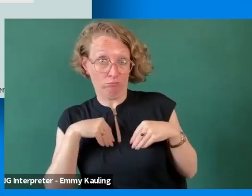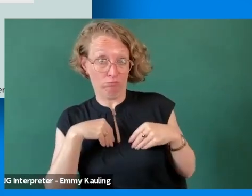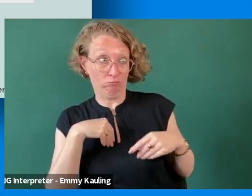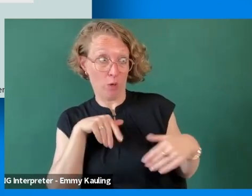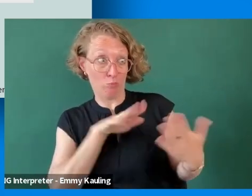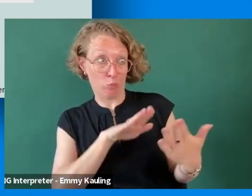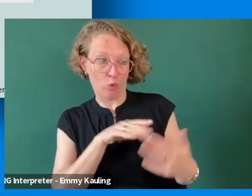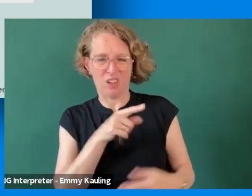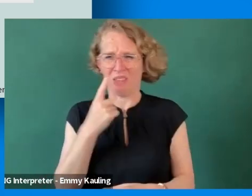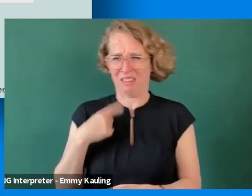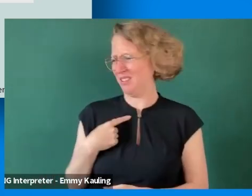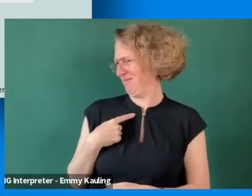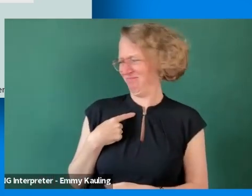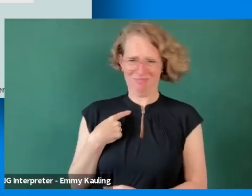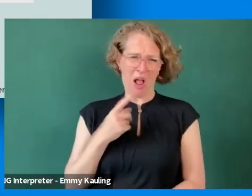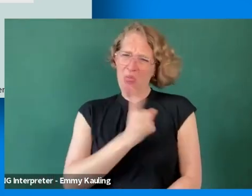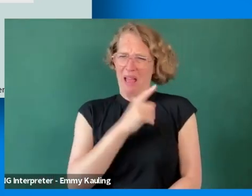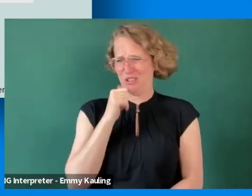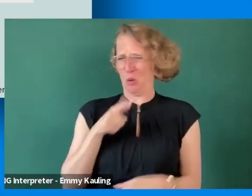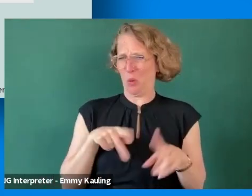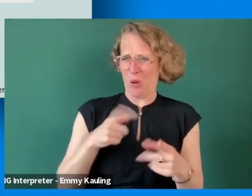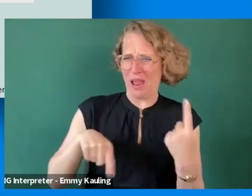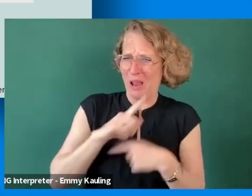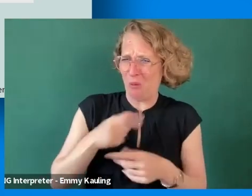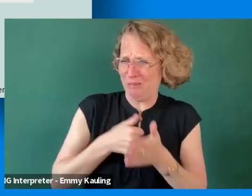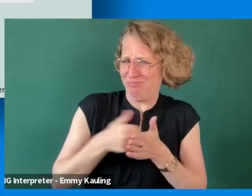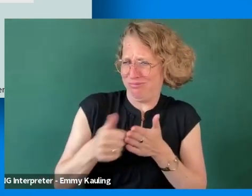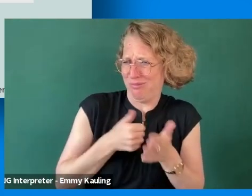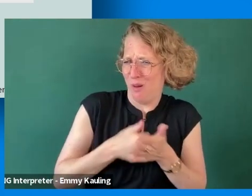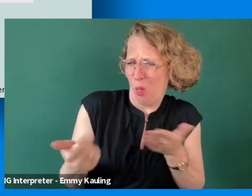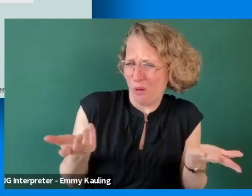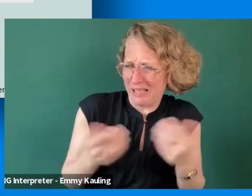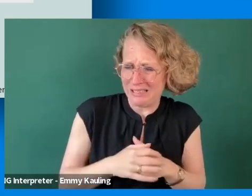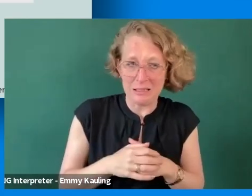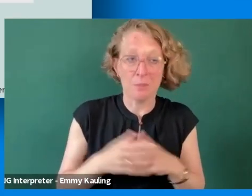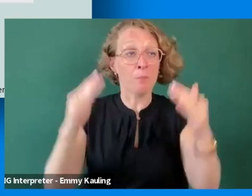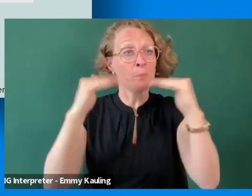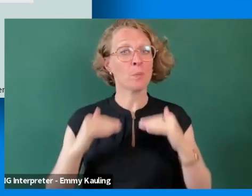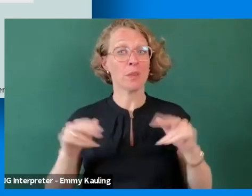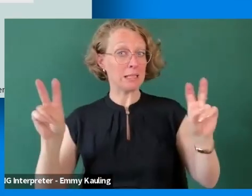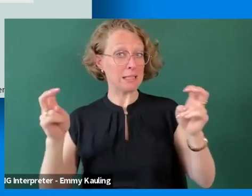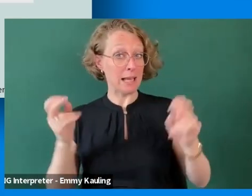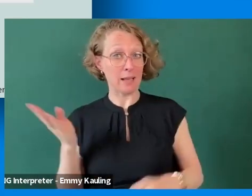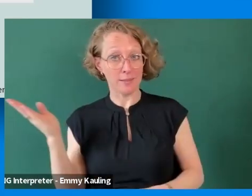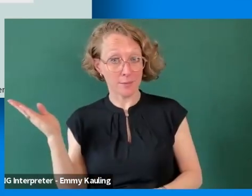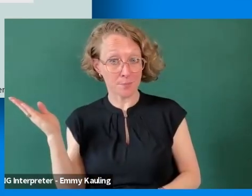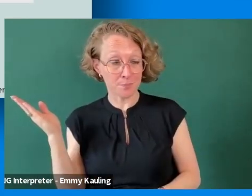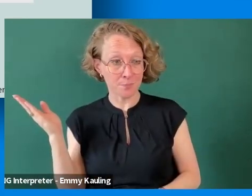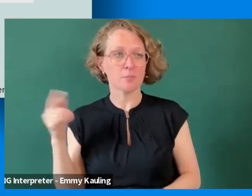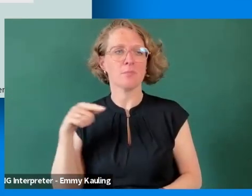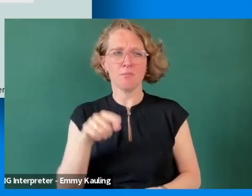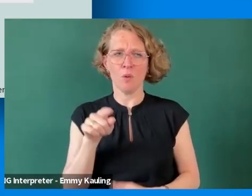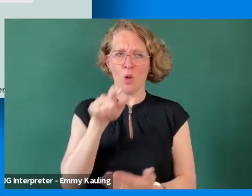just the way we do it. And the second one, being able to read somebody else's application and how